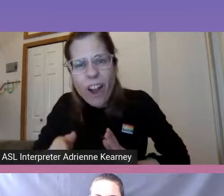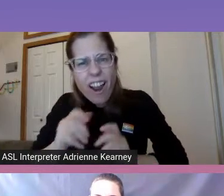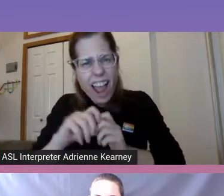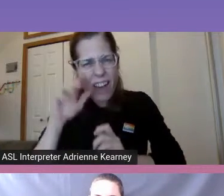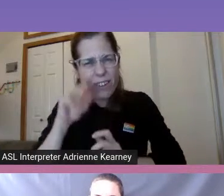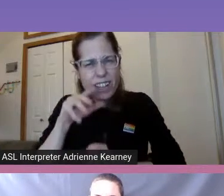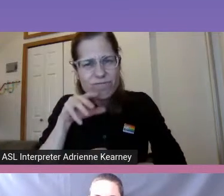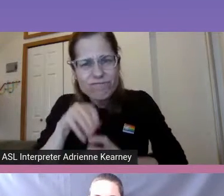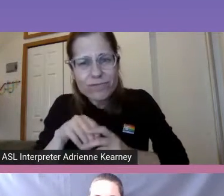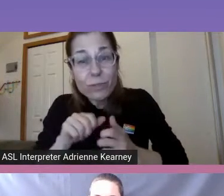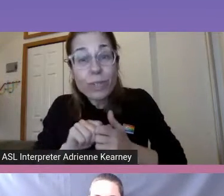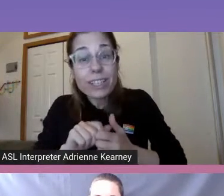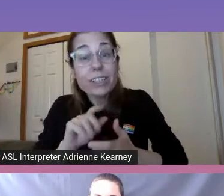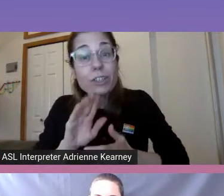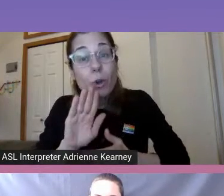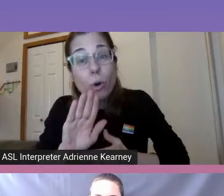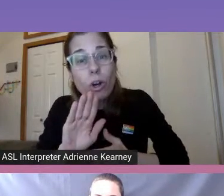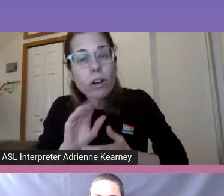in.